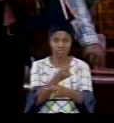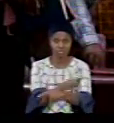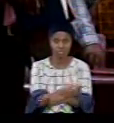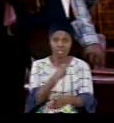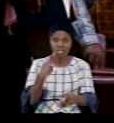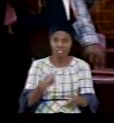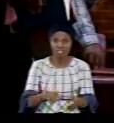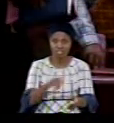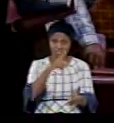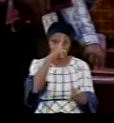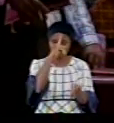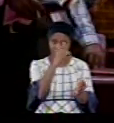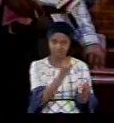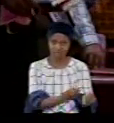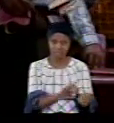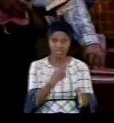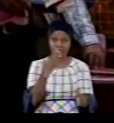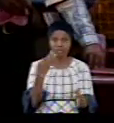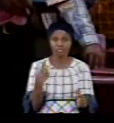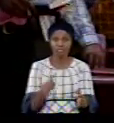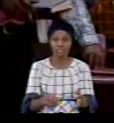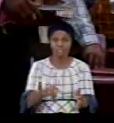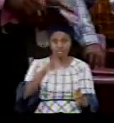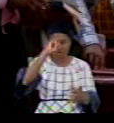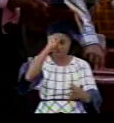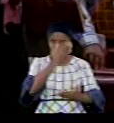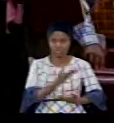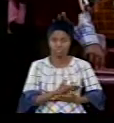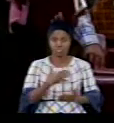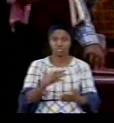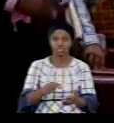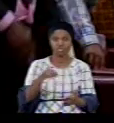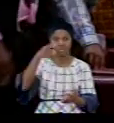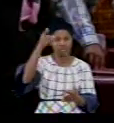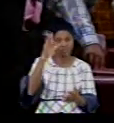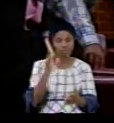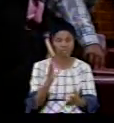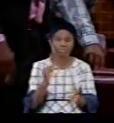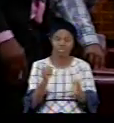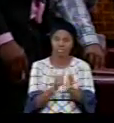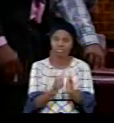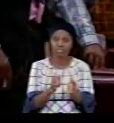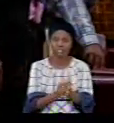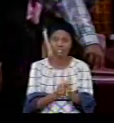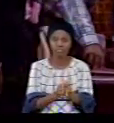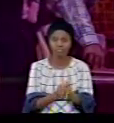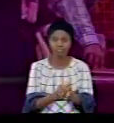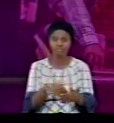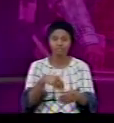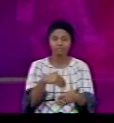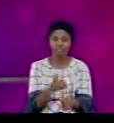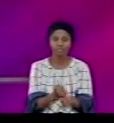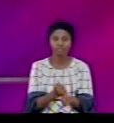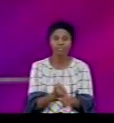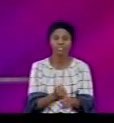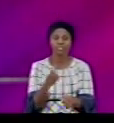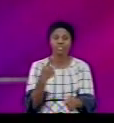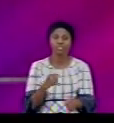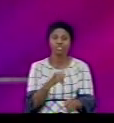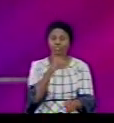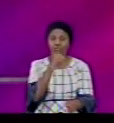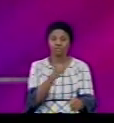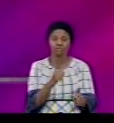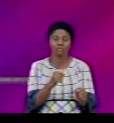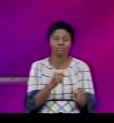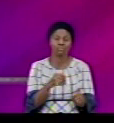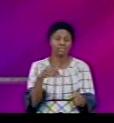of God, that the faith that made the old world says what they were. The Lord will do the